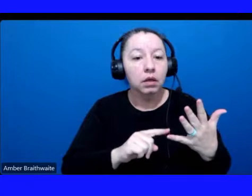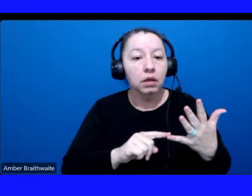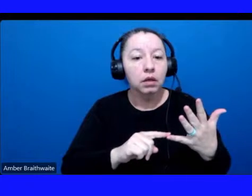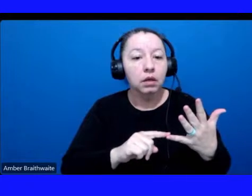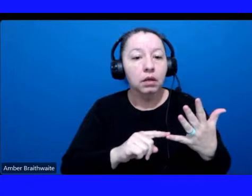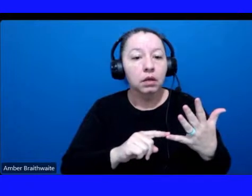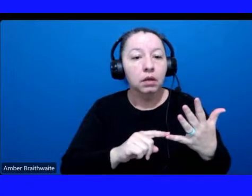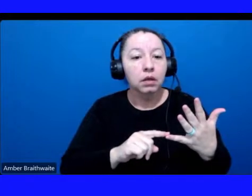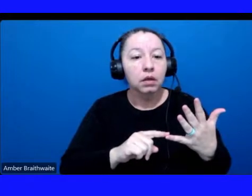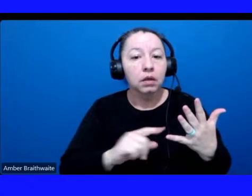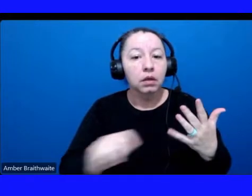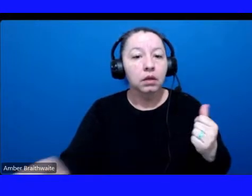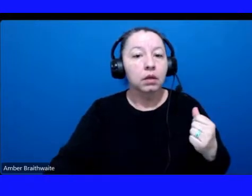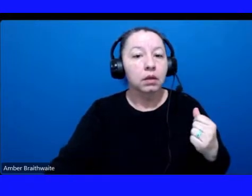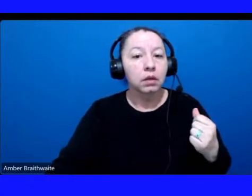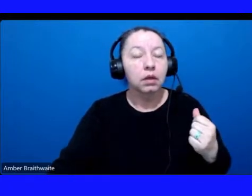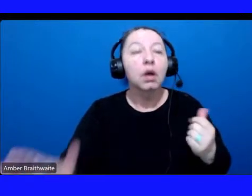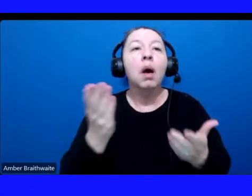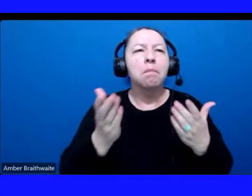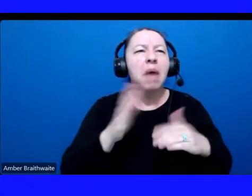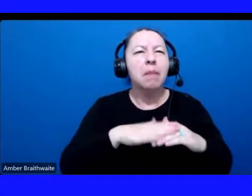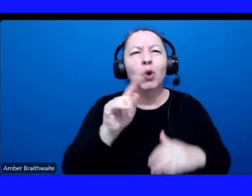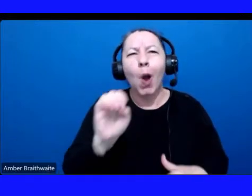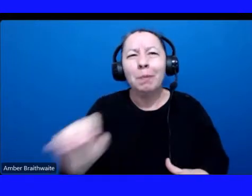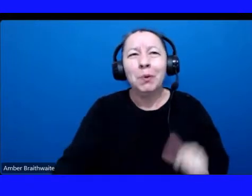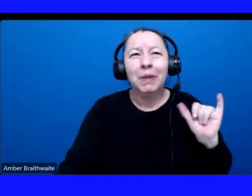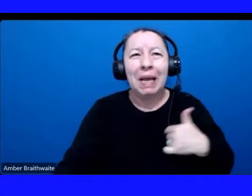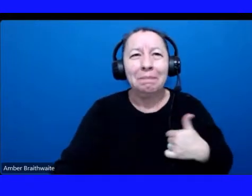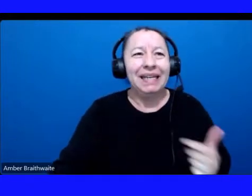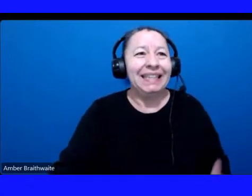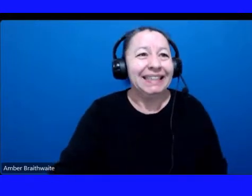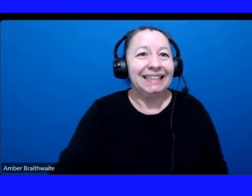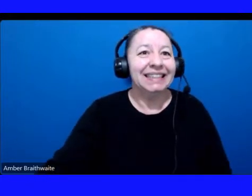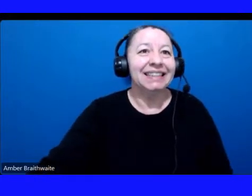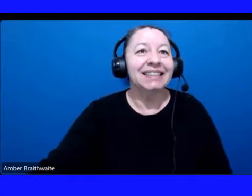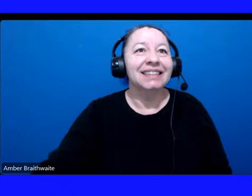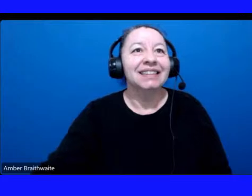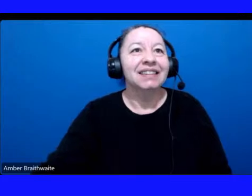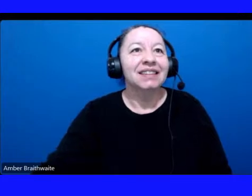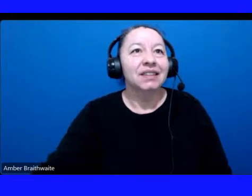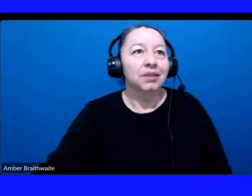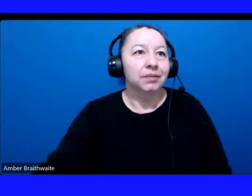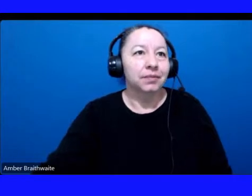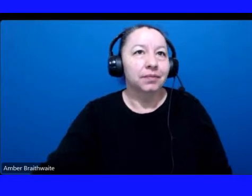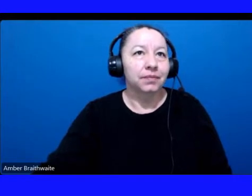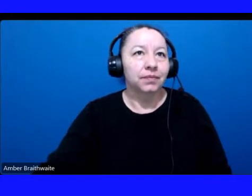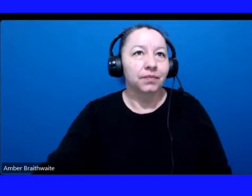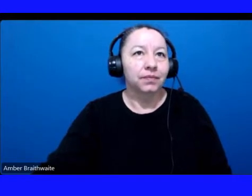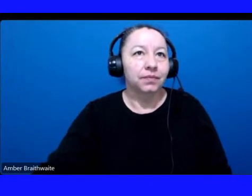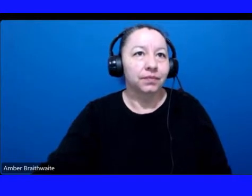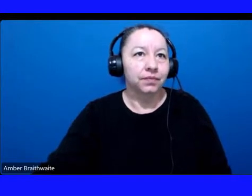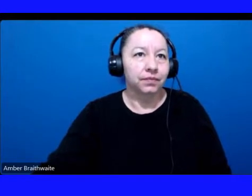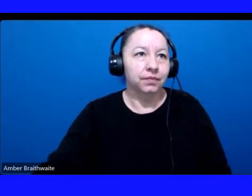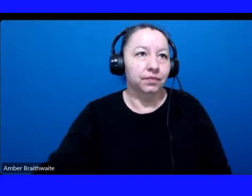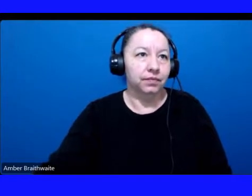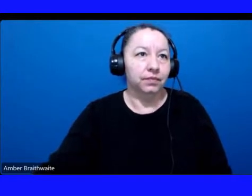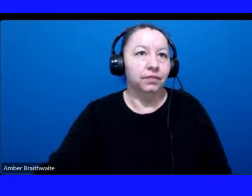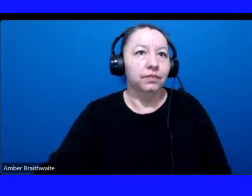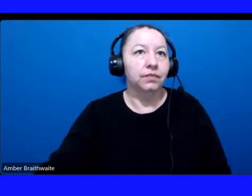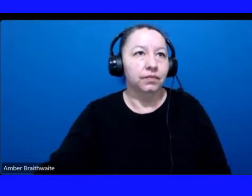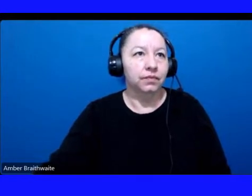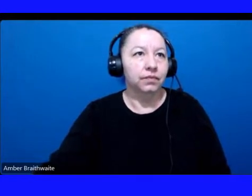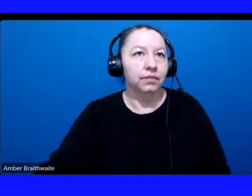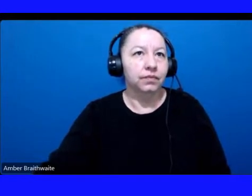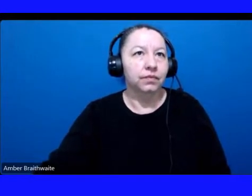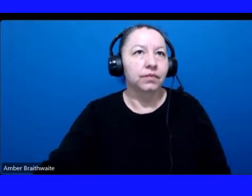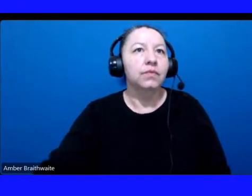is actually an action item, which will be presented by Dr. Patsy Yang, and this is referring to our EAC network